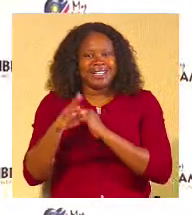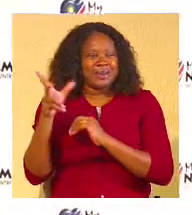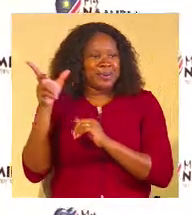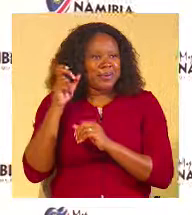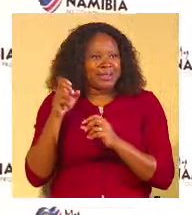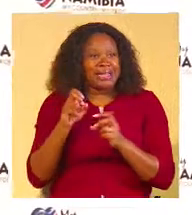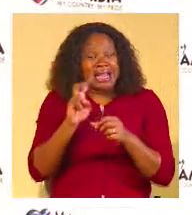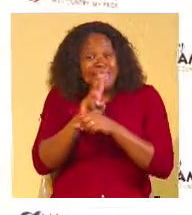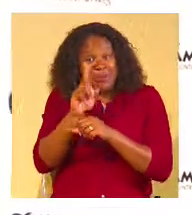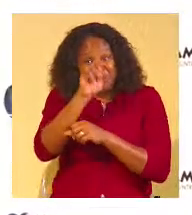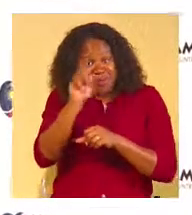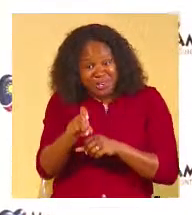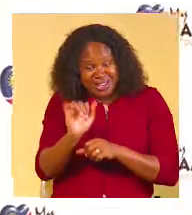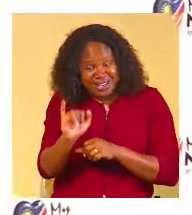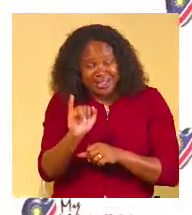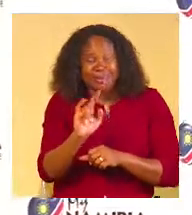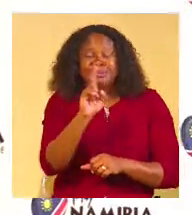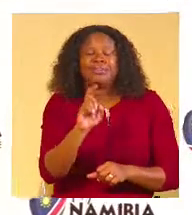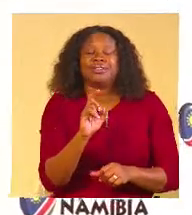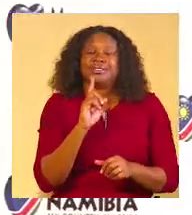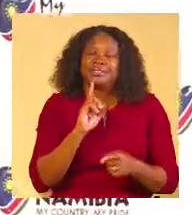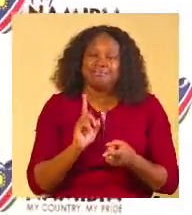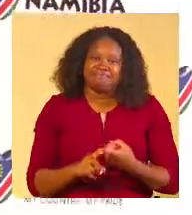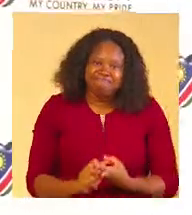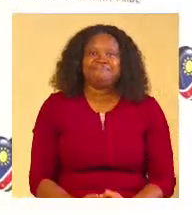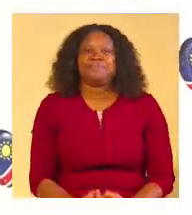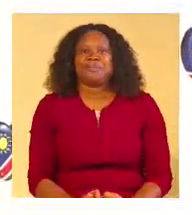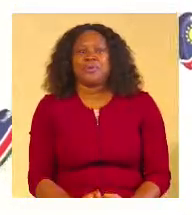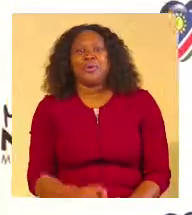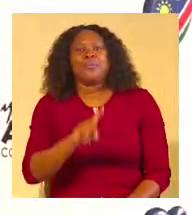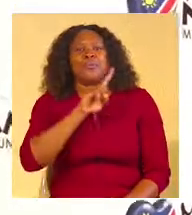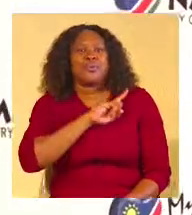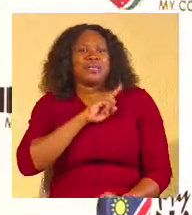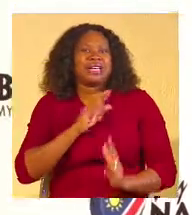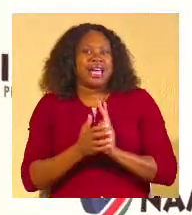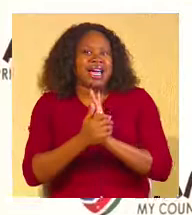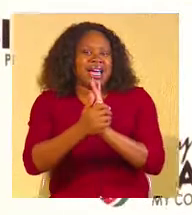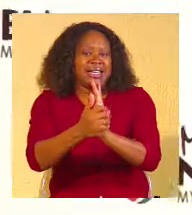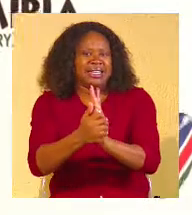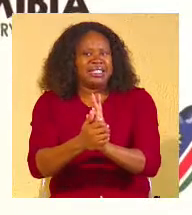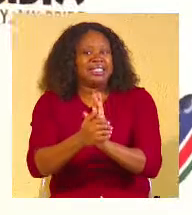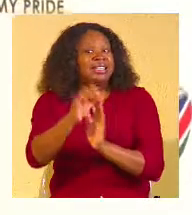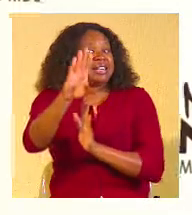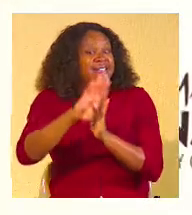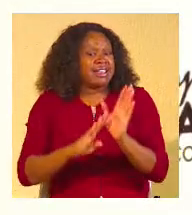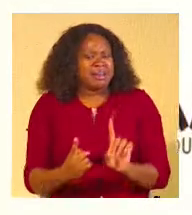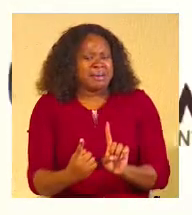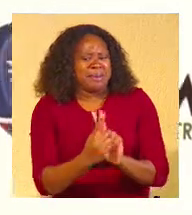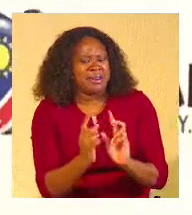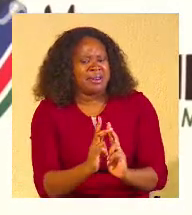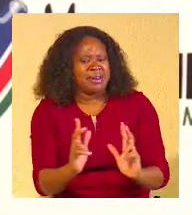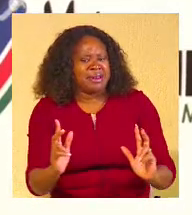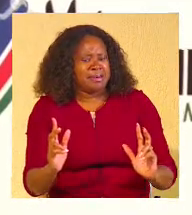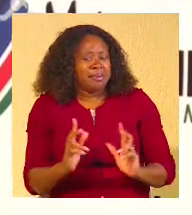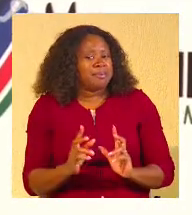second question was why are our leaders not coming at a grassroots level to listen to the